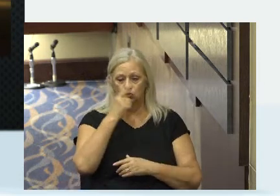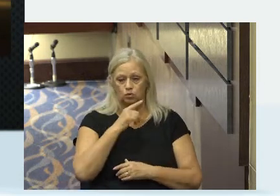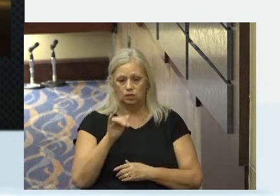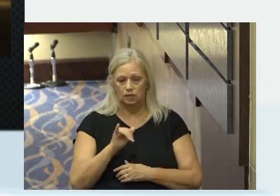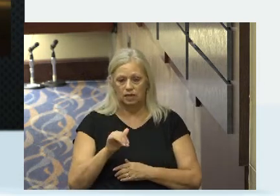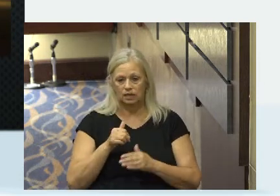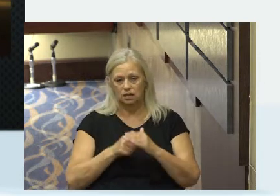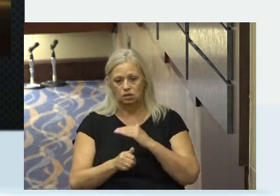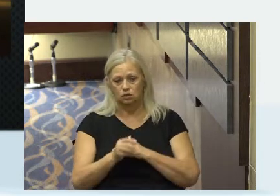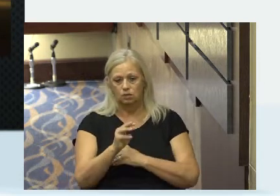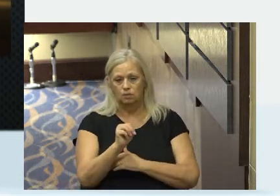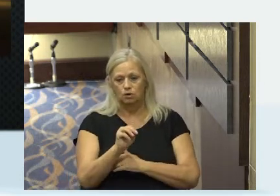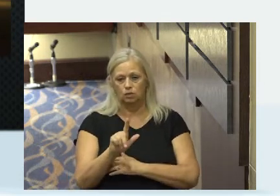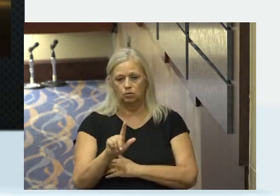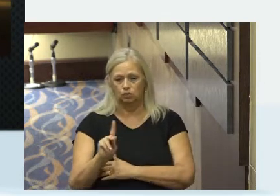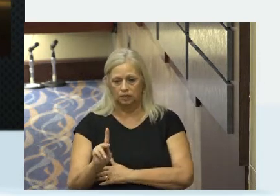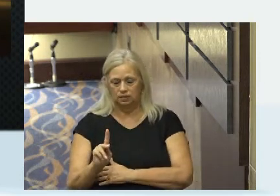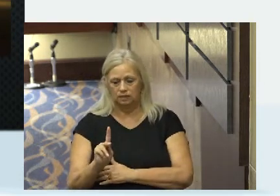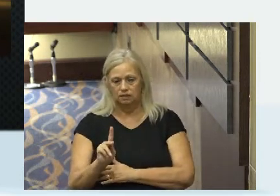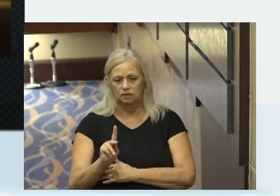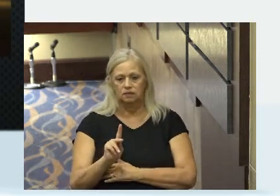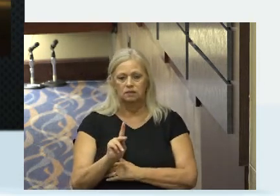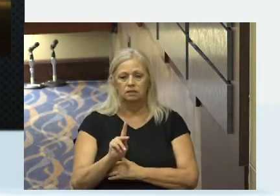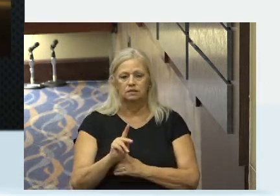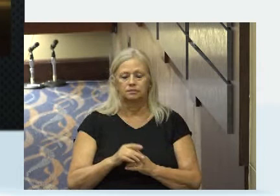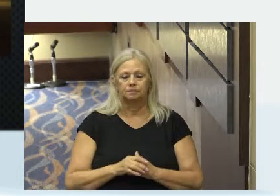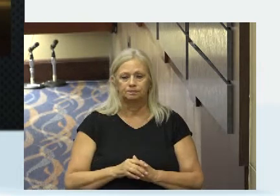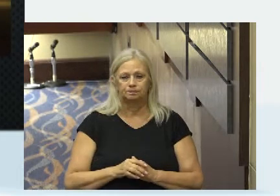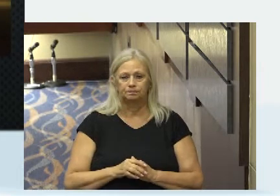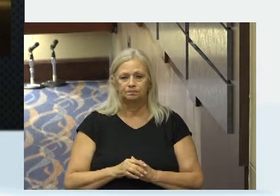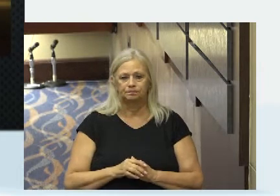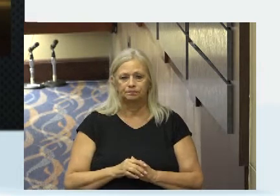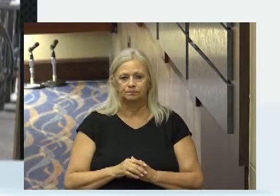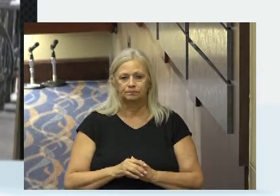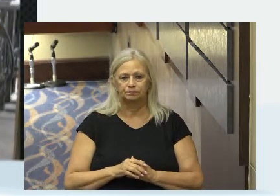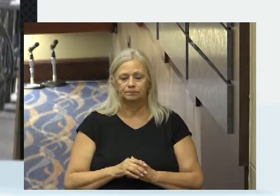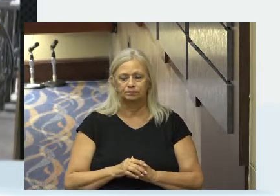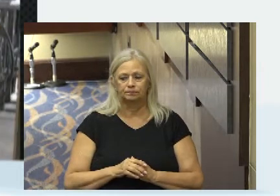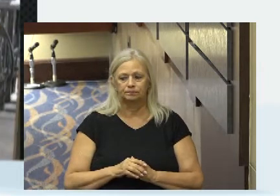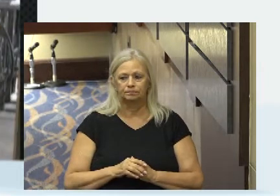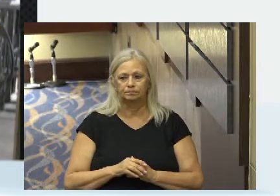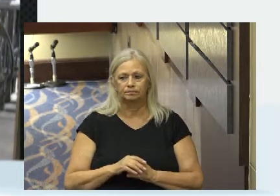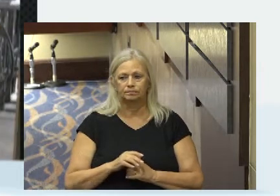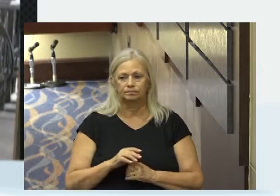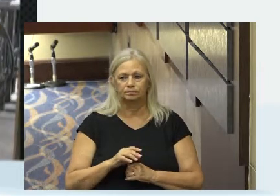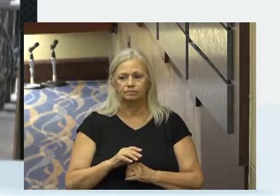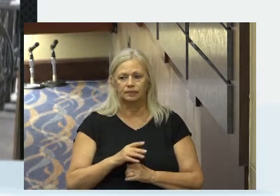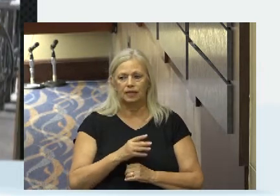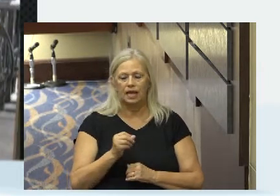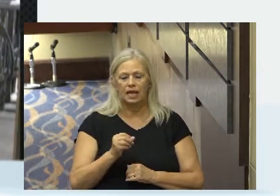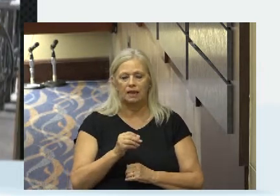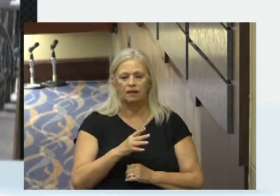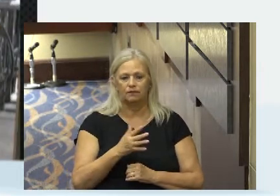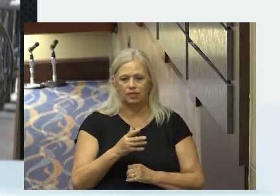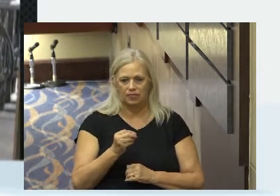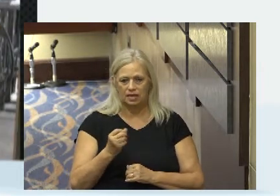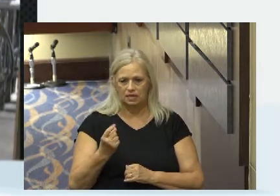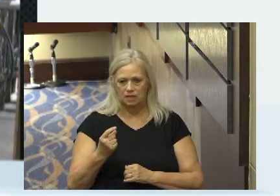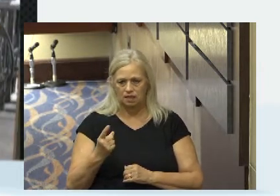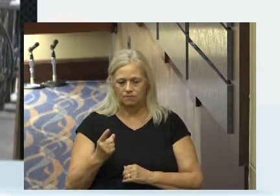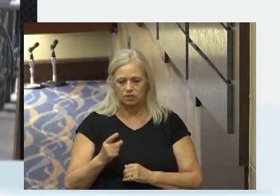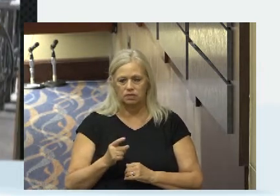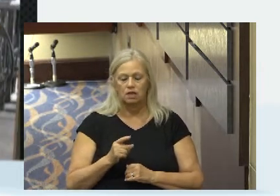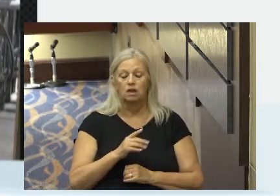Luther King, U Parks, 4th, 5th, 11th, 12th. Next slide, please. So at 4th and